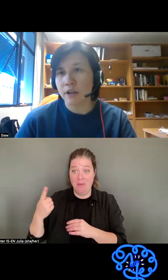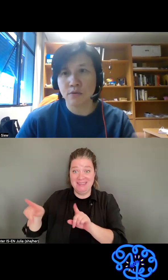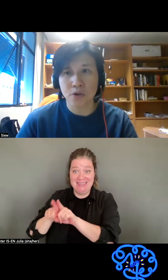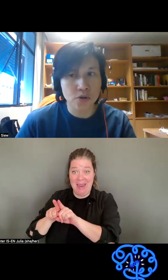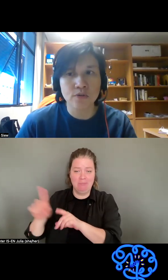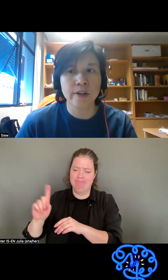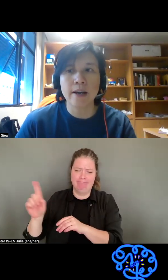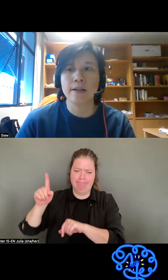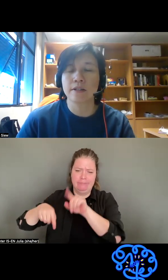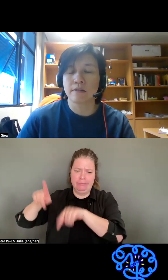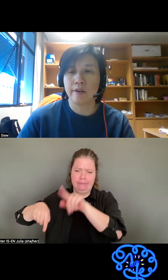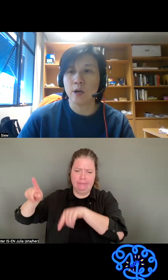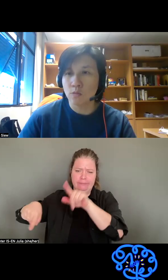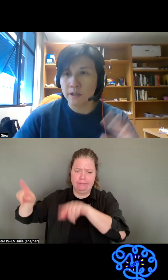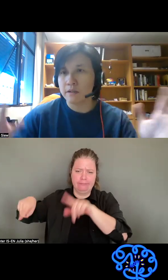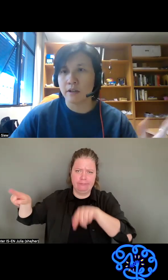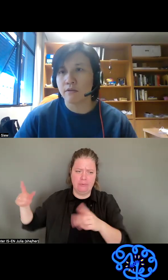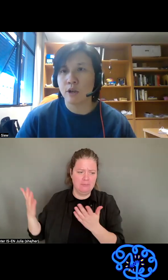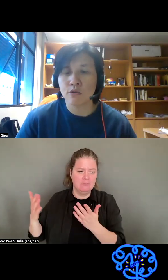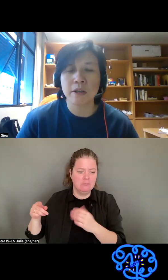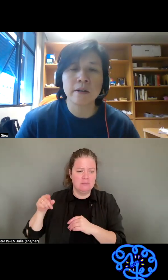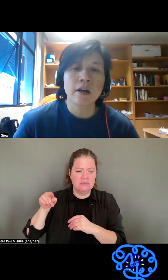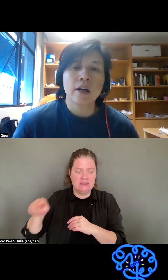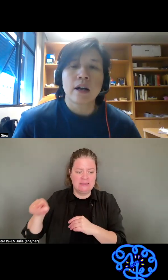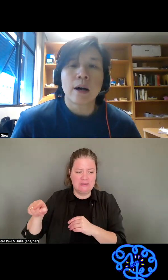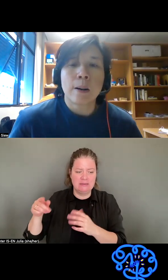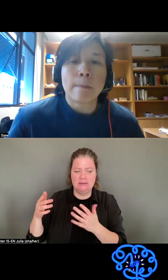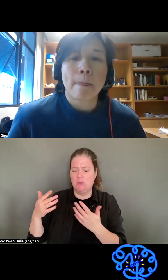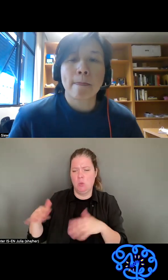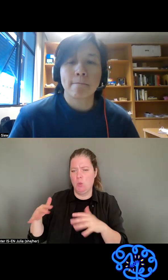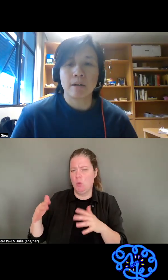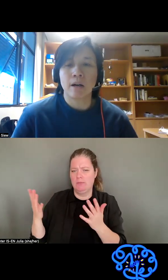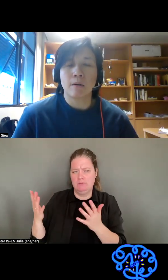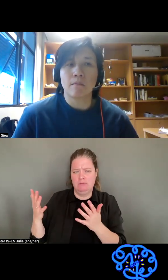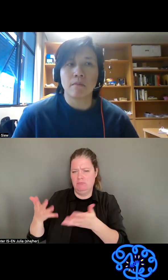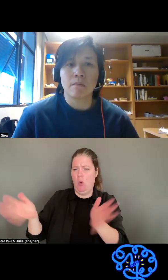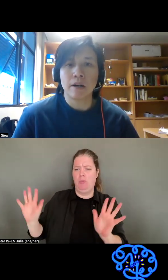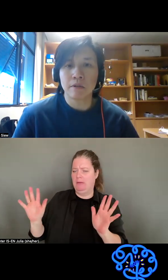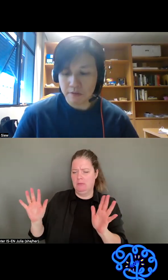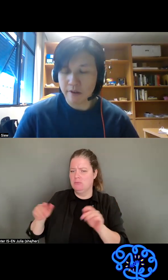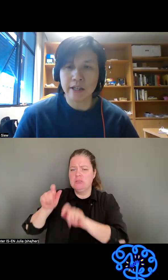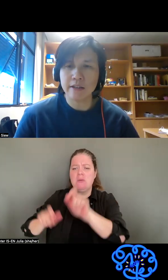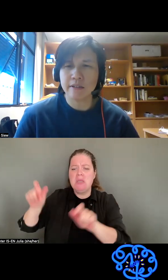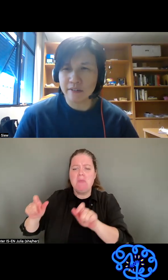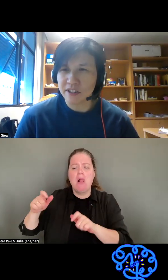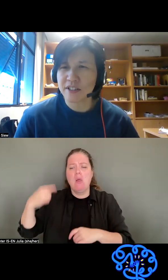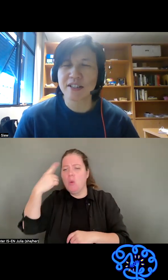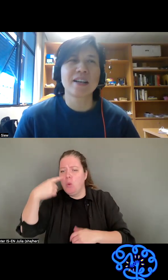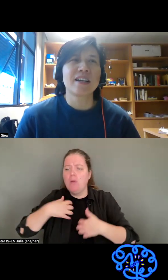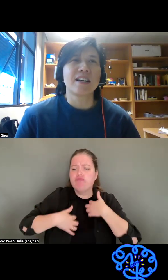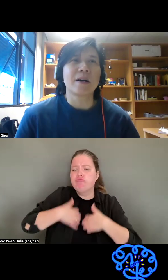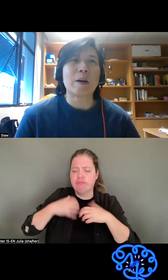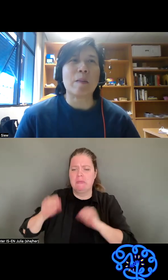not try to control for that. It's a very open kind of recruitment, um, but it was very